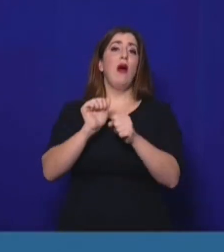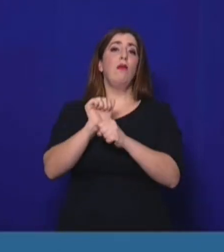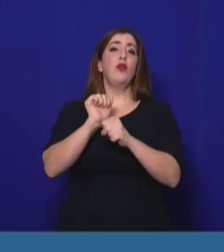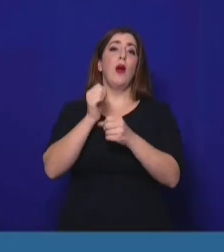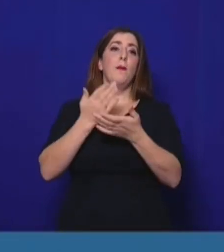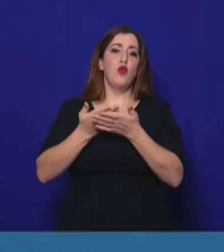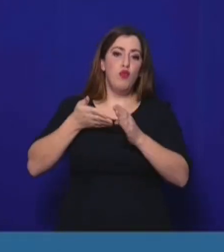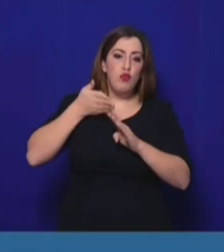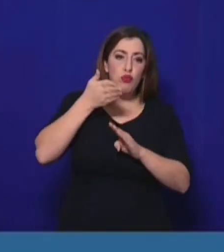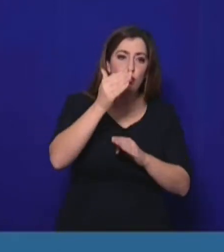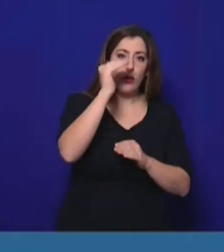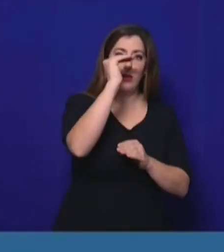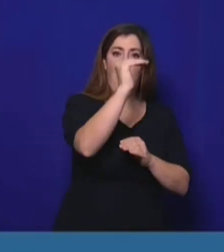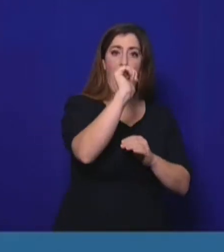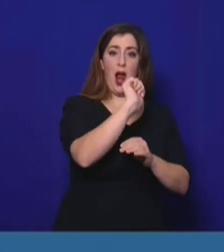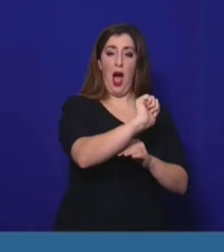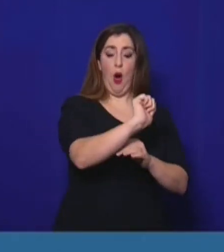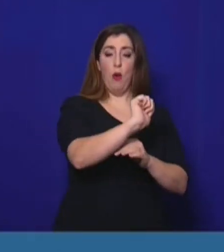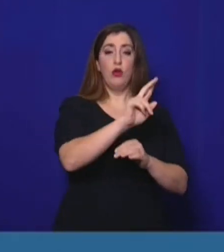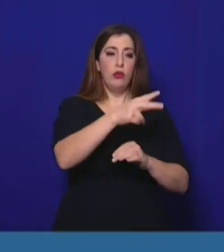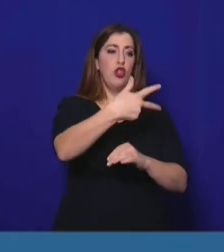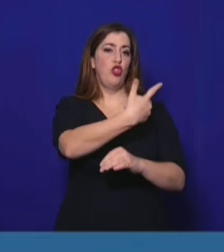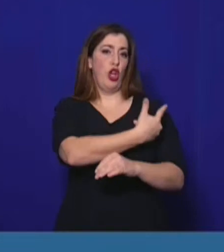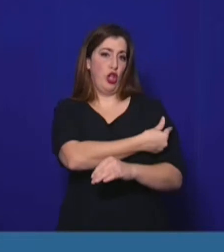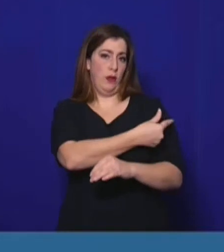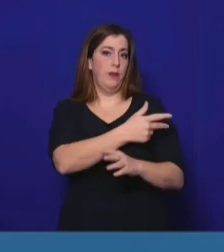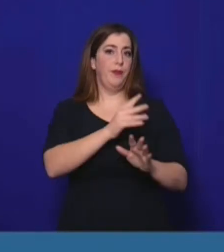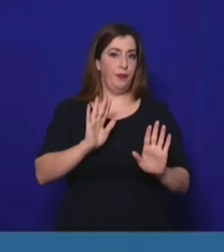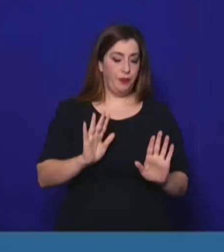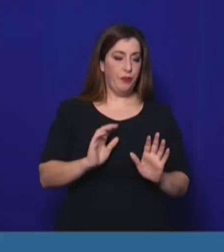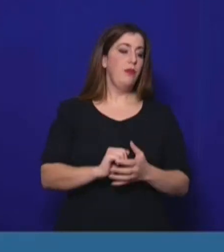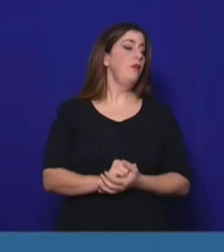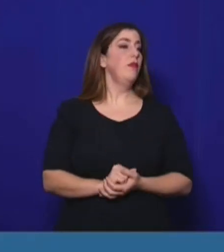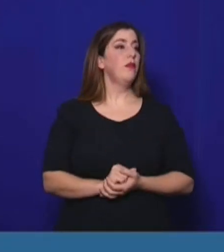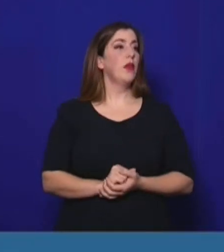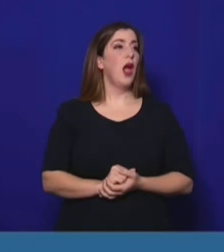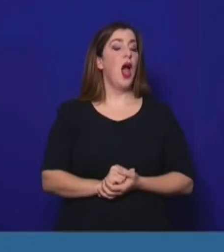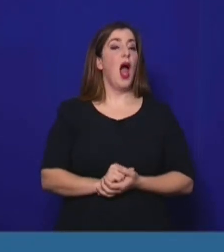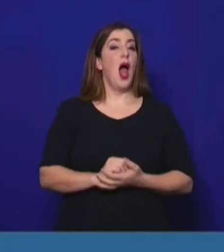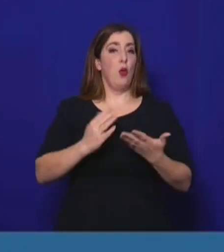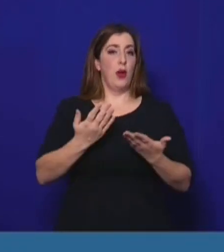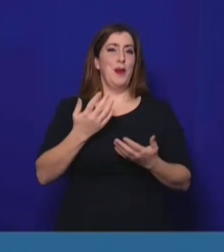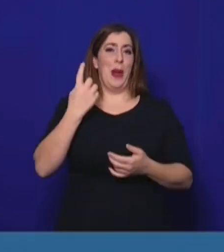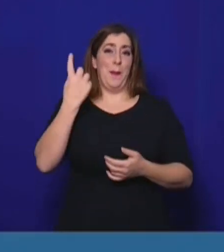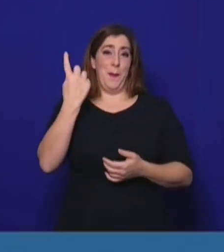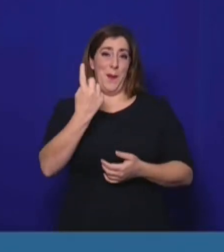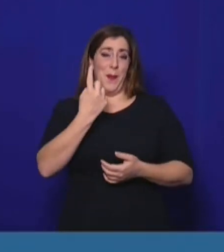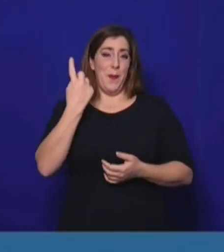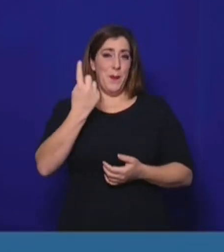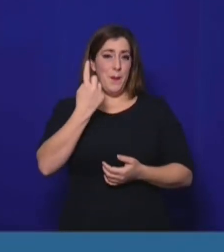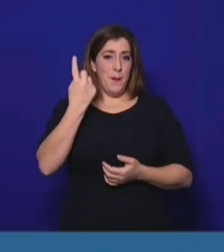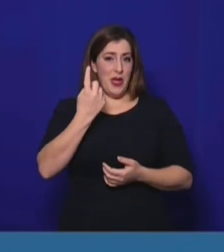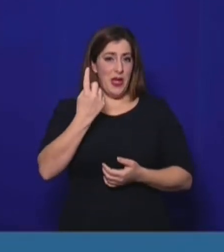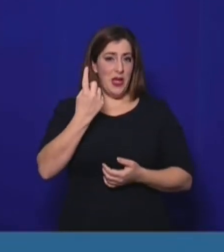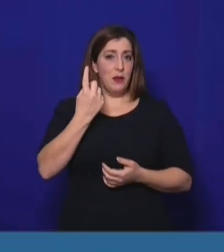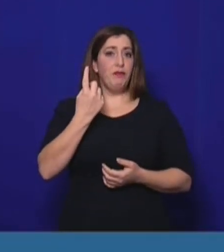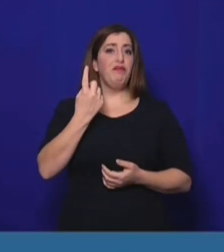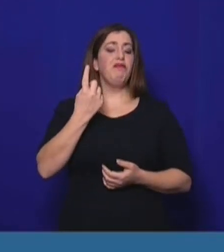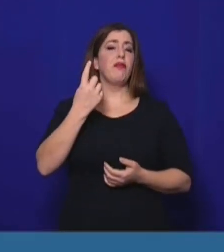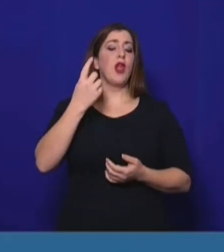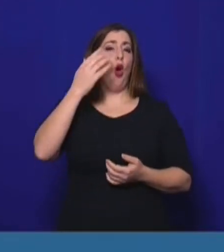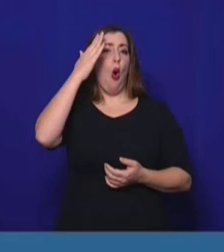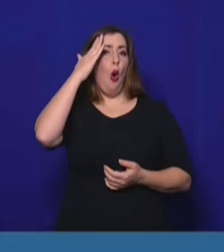tagħhom. Allura dawk in-nies li huma listed mal-Comcare mhux se tirċievu litra din il-ġimgħa d-dieħla, però ħankunu